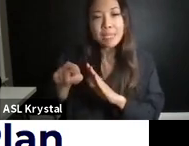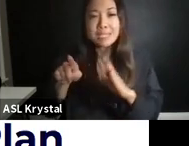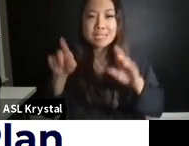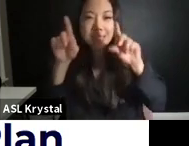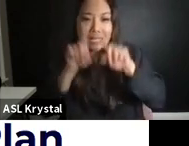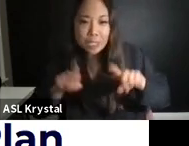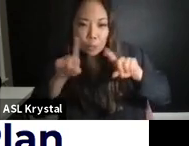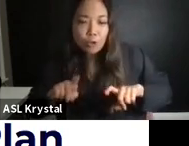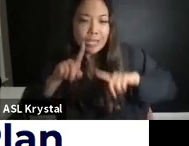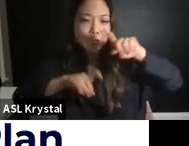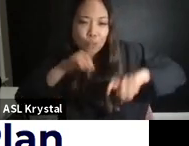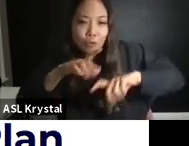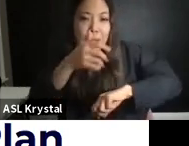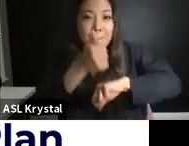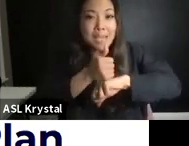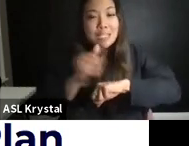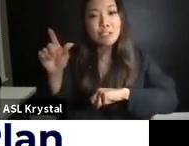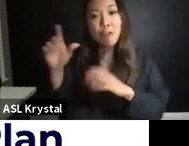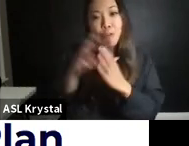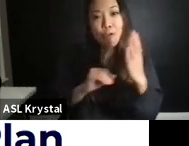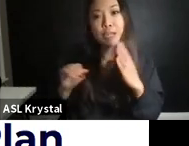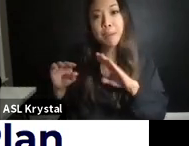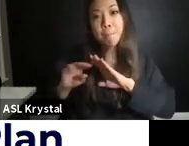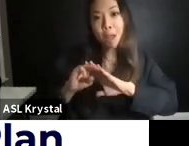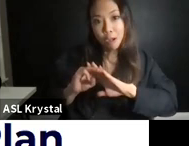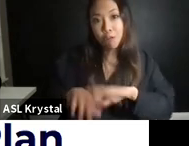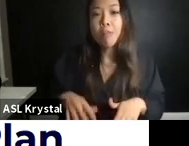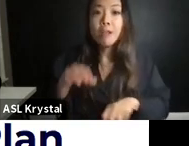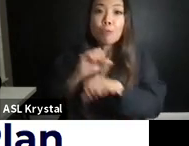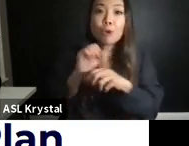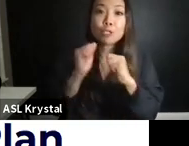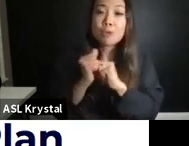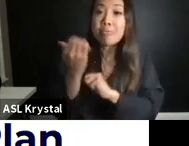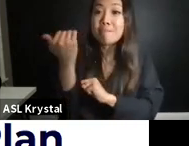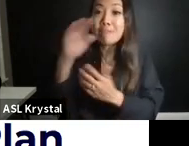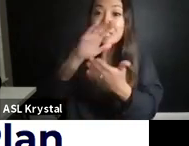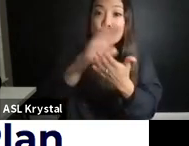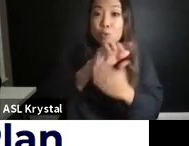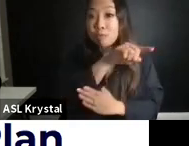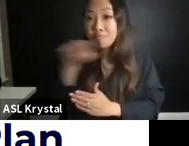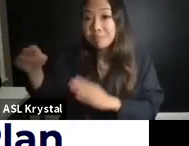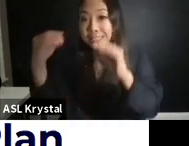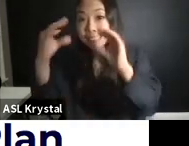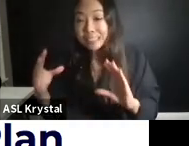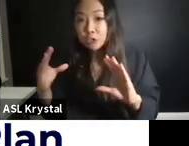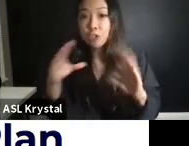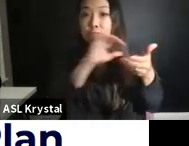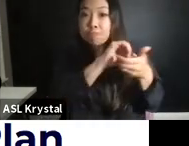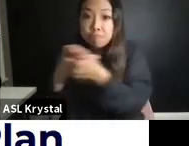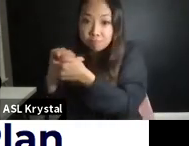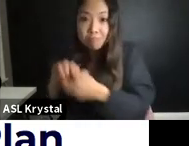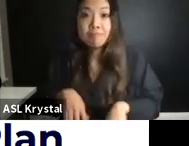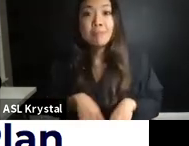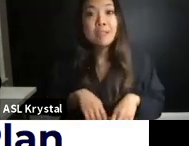has worked with library teacher and teacher teams from 15 schools esser one funds will enlist